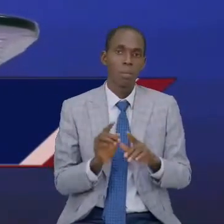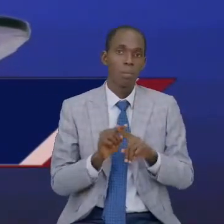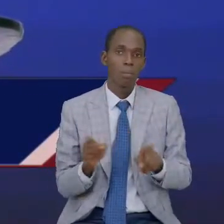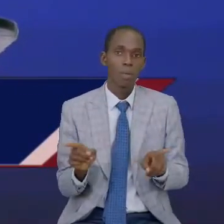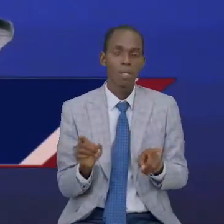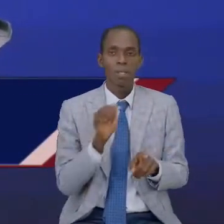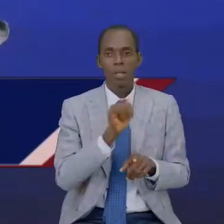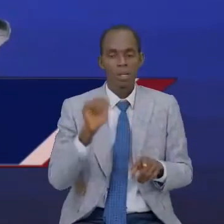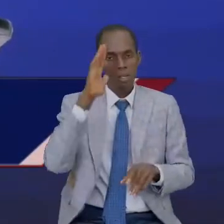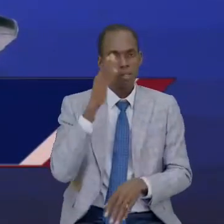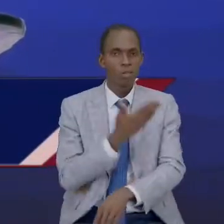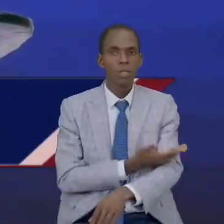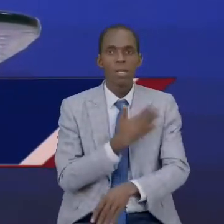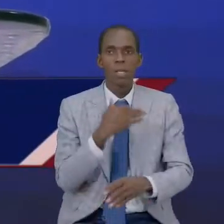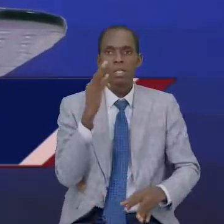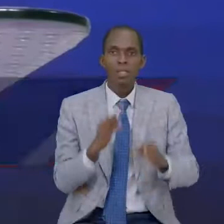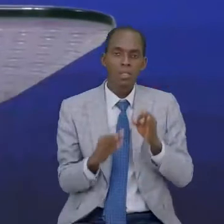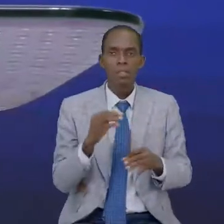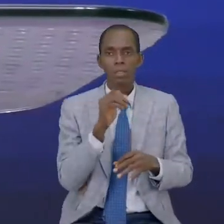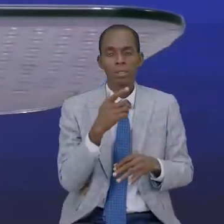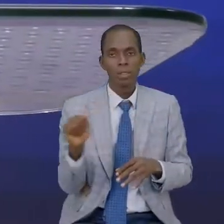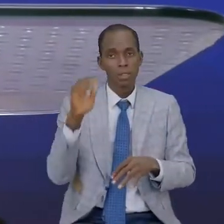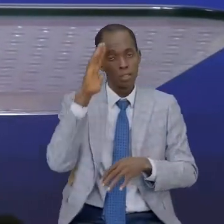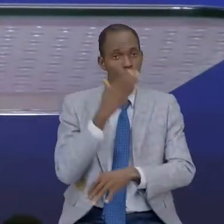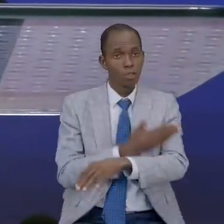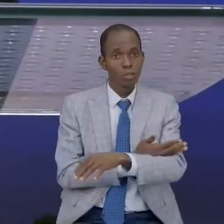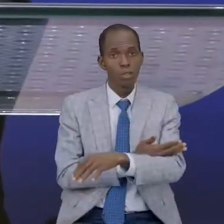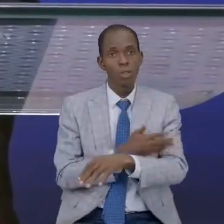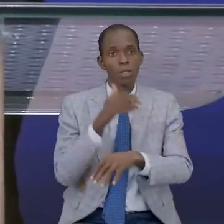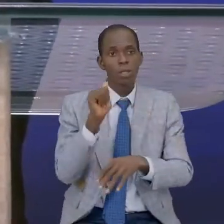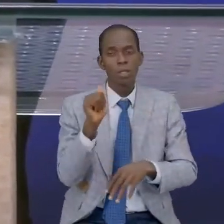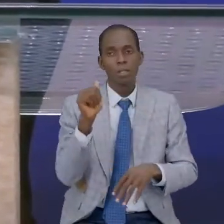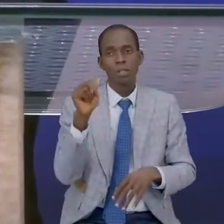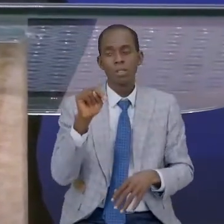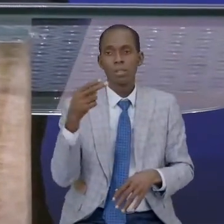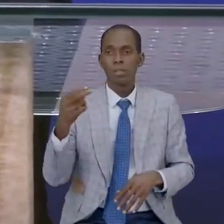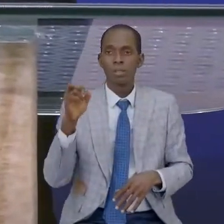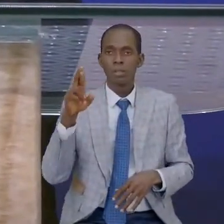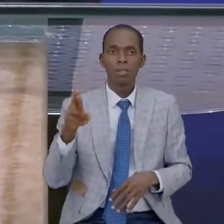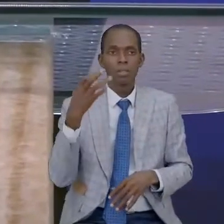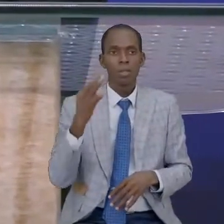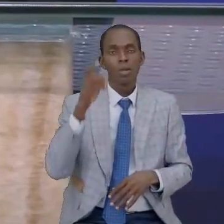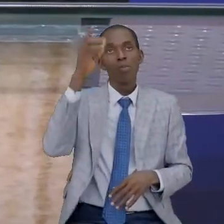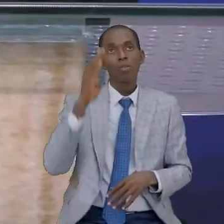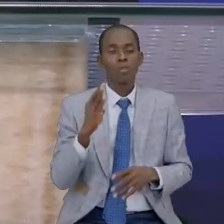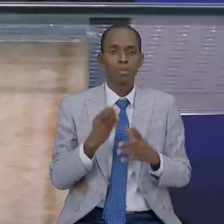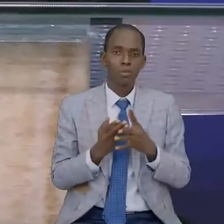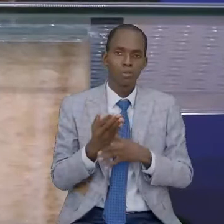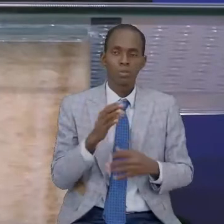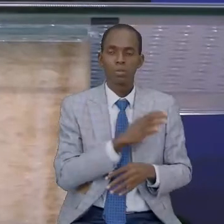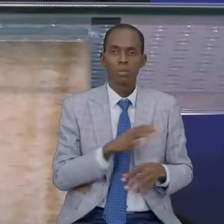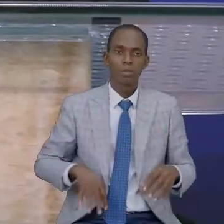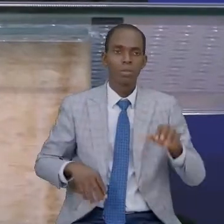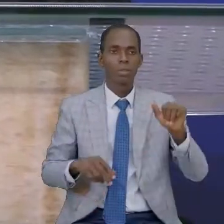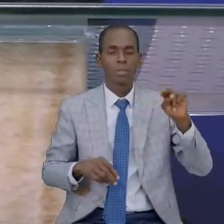servant, but a son, and if a son, an heir of God through Christ, an